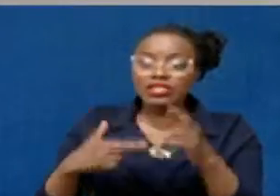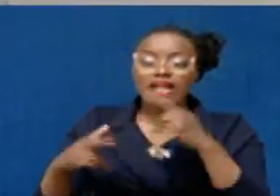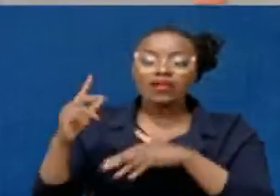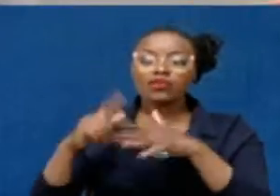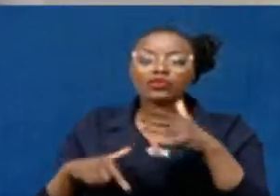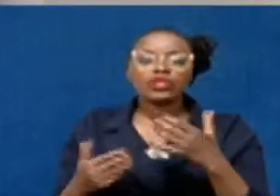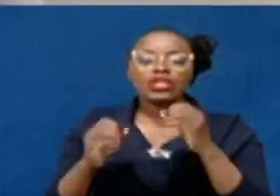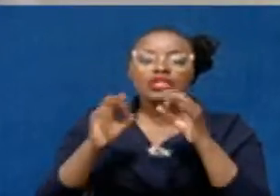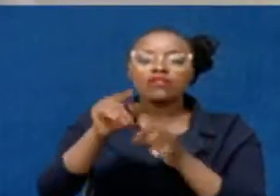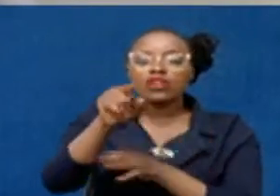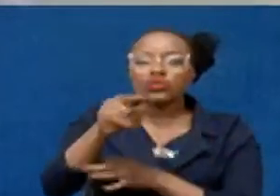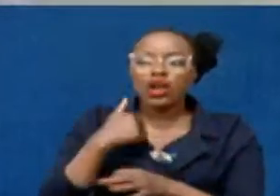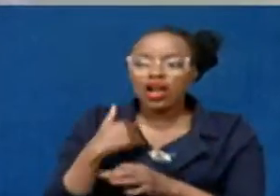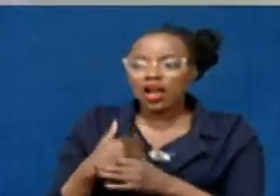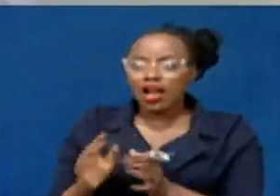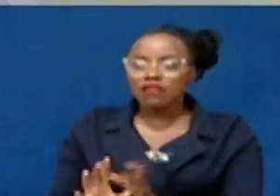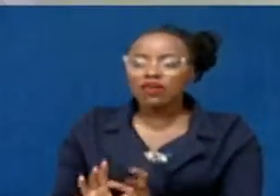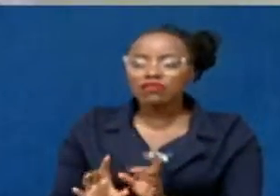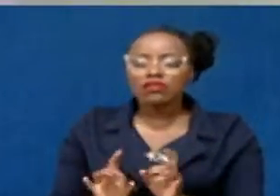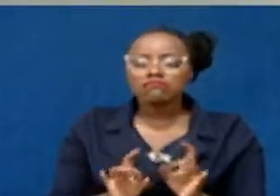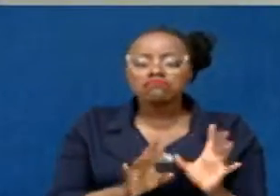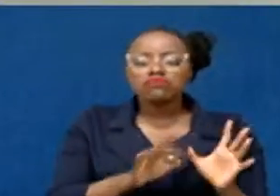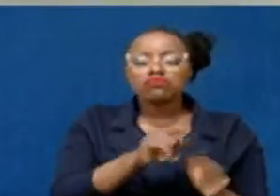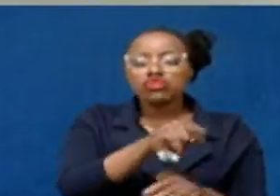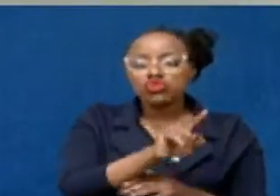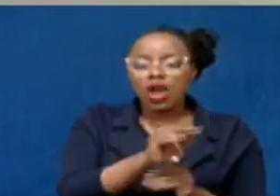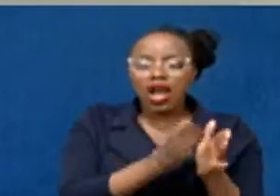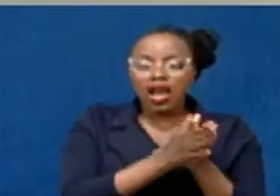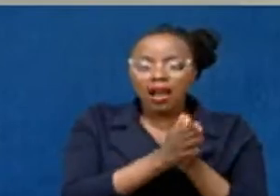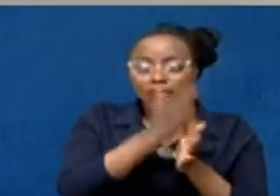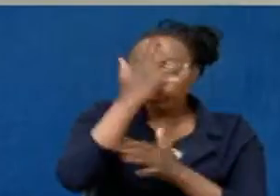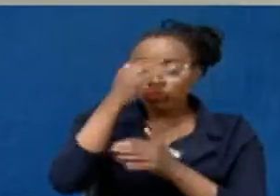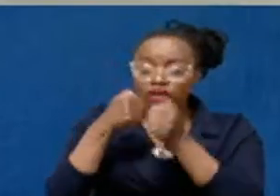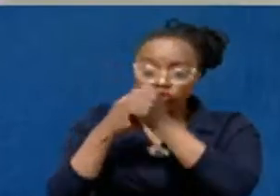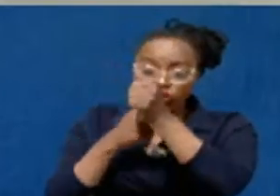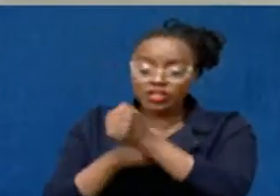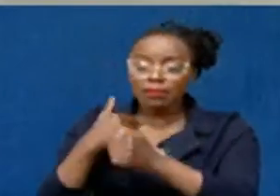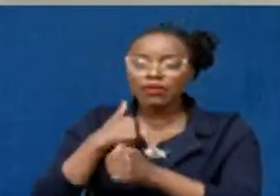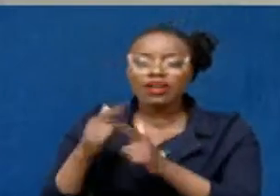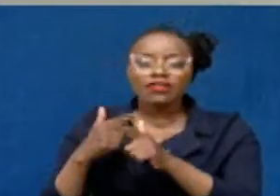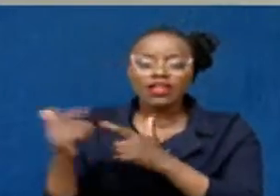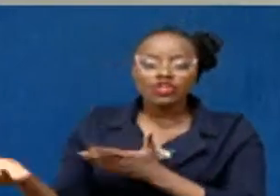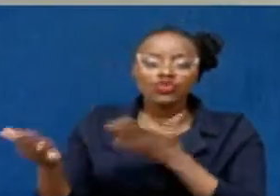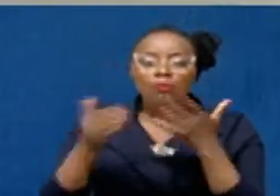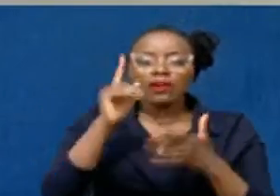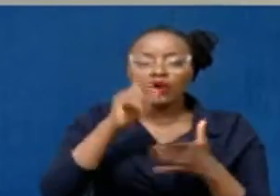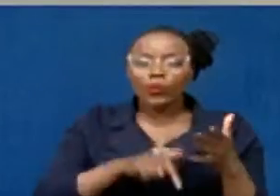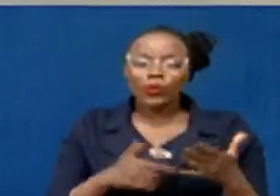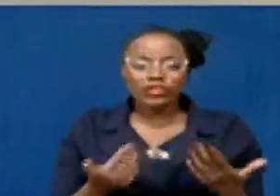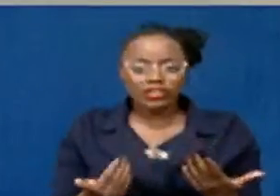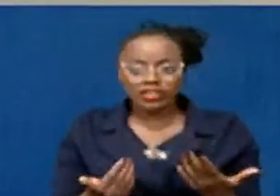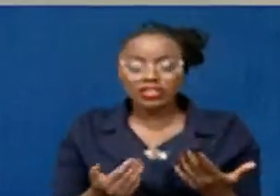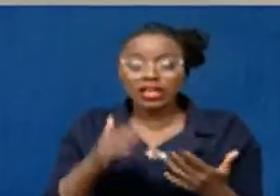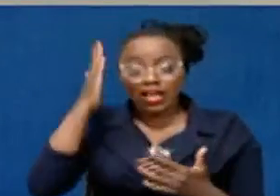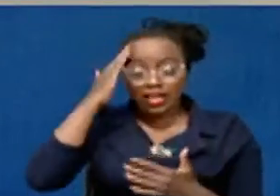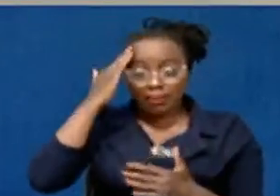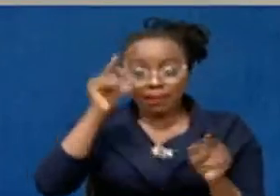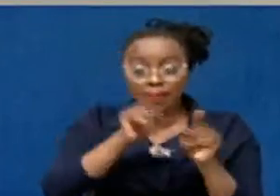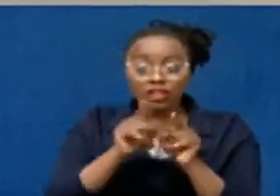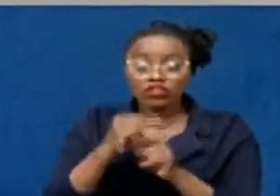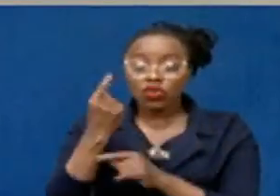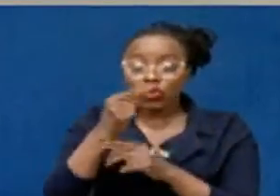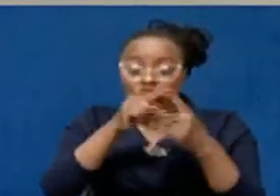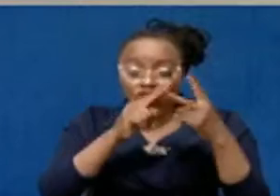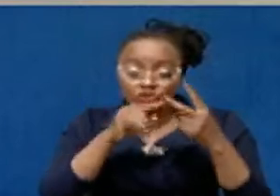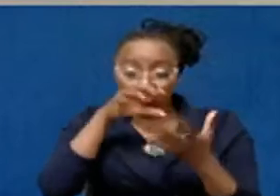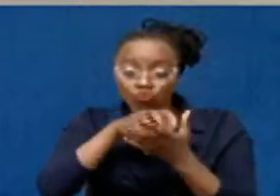is, so if you're relinquishing your bid so that you can support me, what do you bring to the table? Remember, there are only